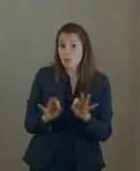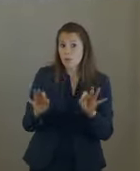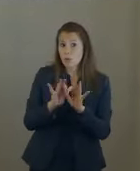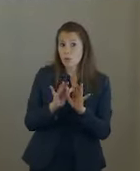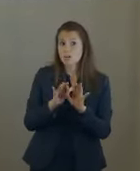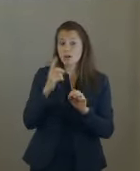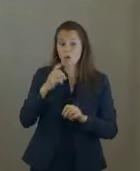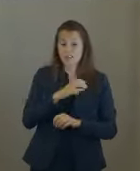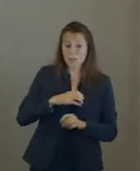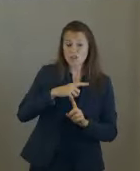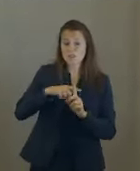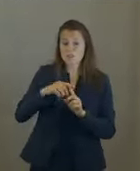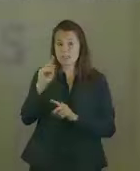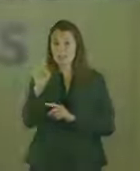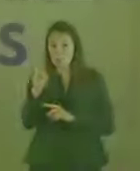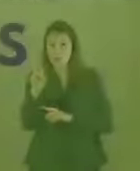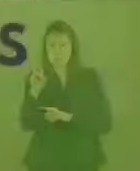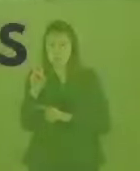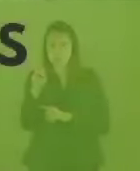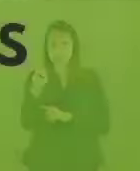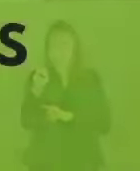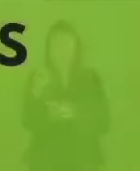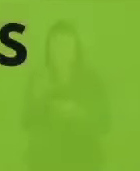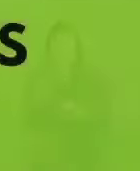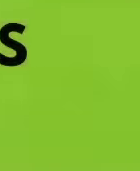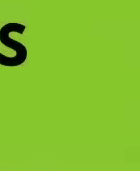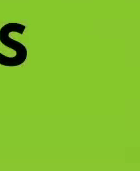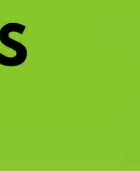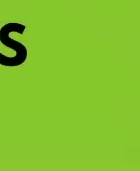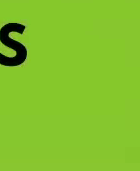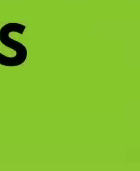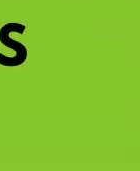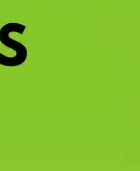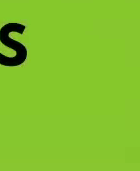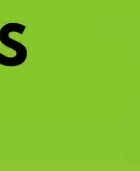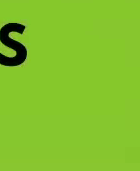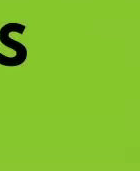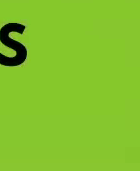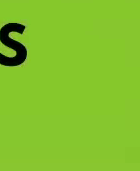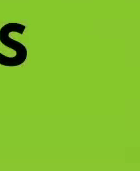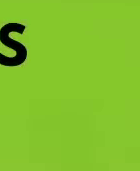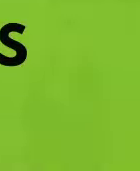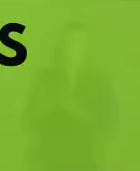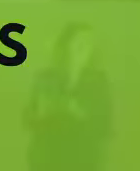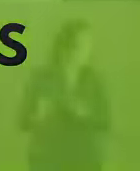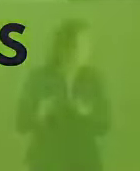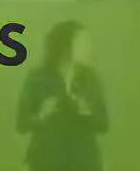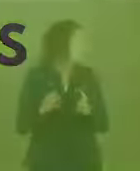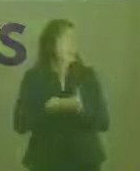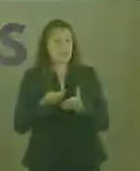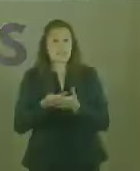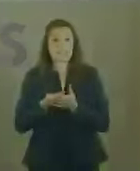the department that was created and funded, and employees and finances,